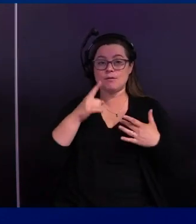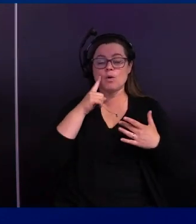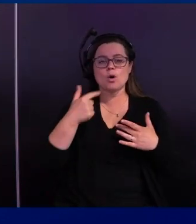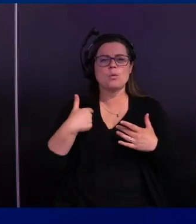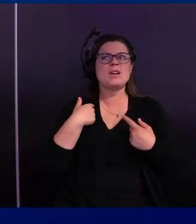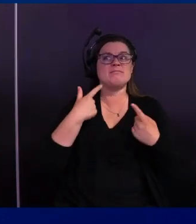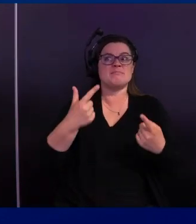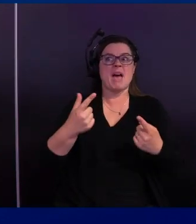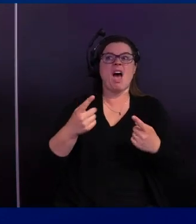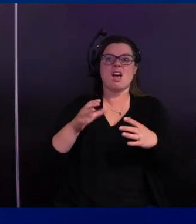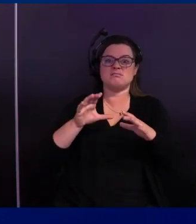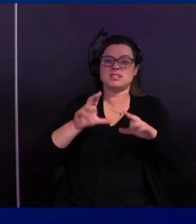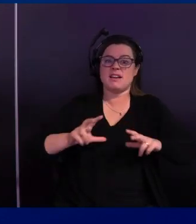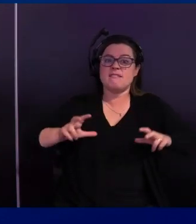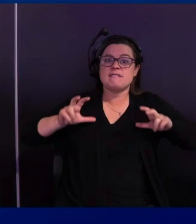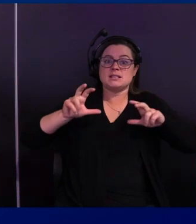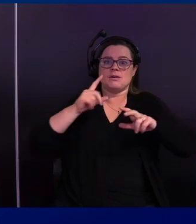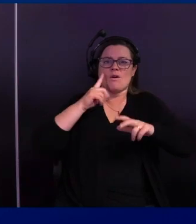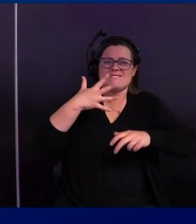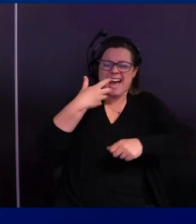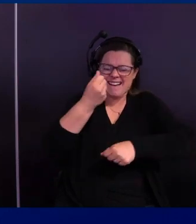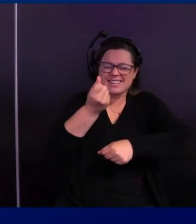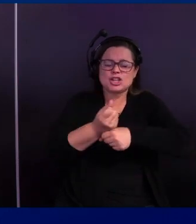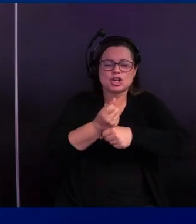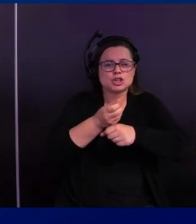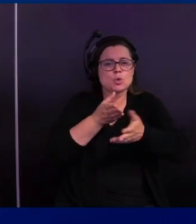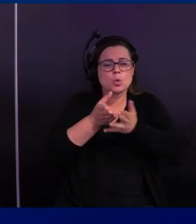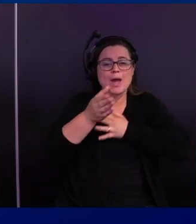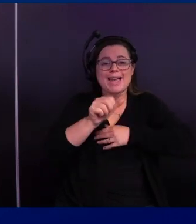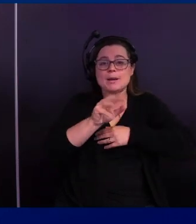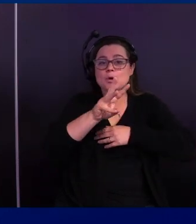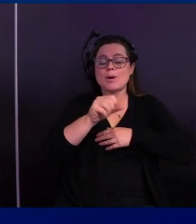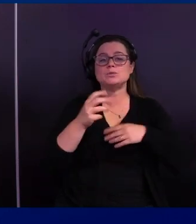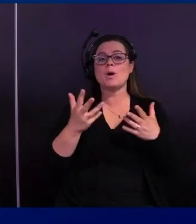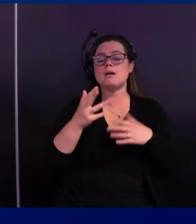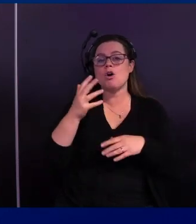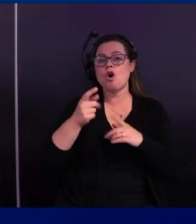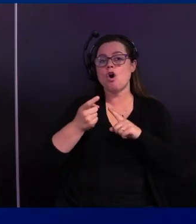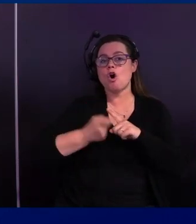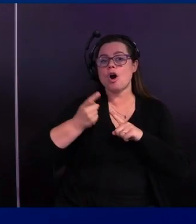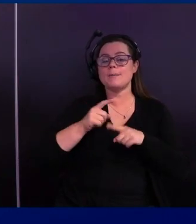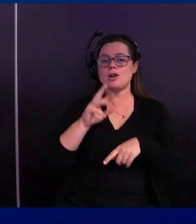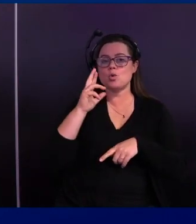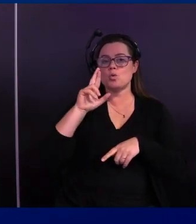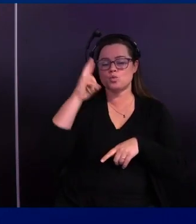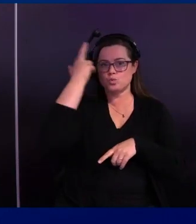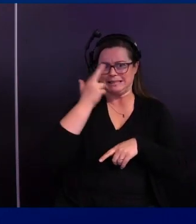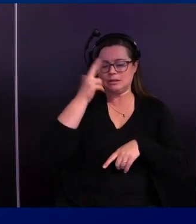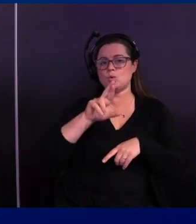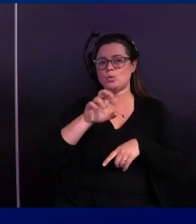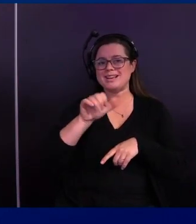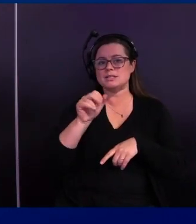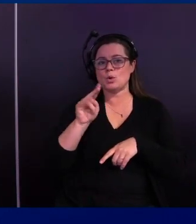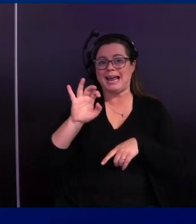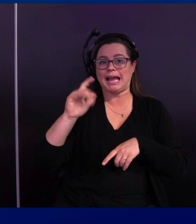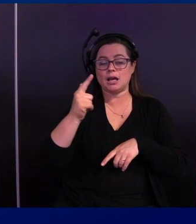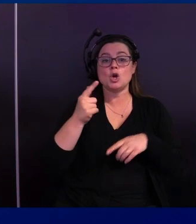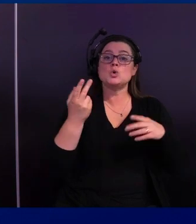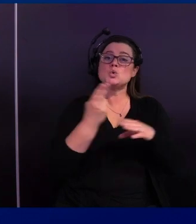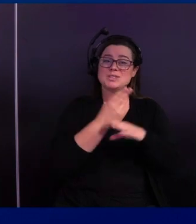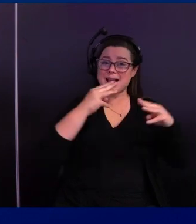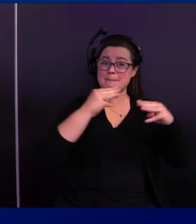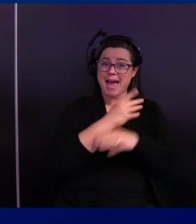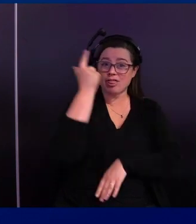in this in AWS for the past 5 years, is something called automated reasoning. It's the use of mathematical logic to